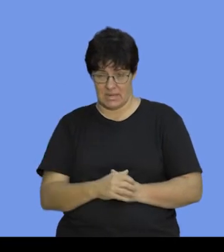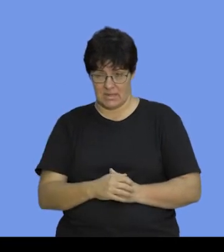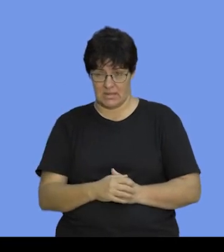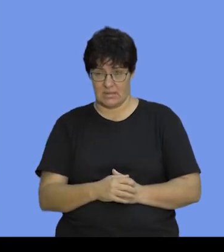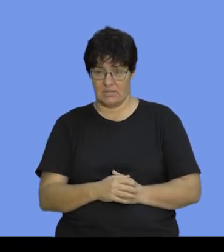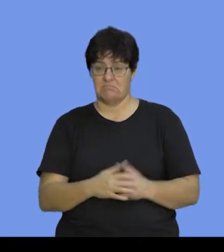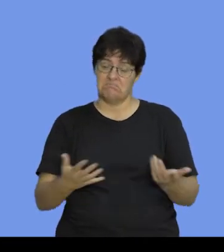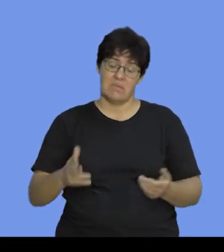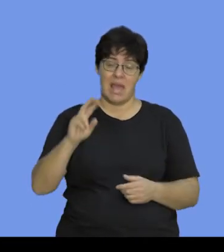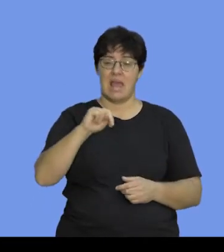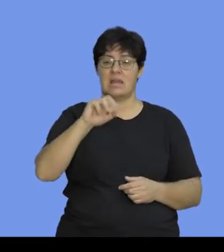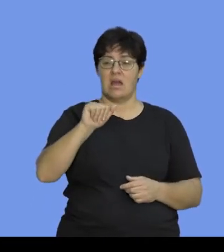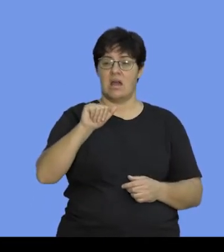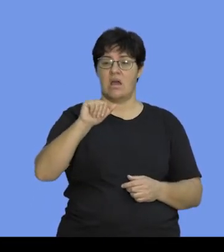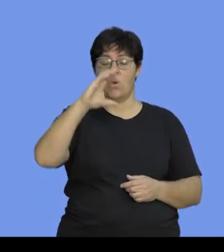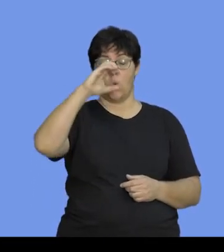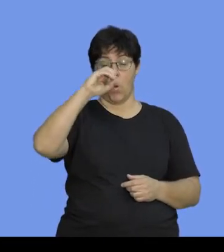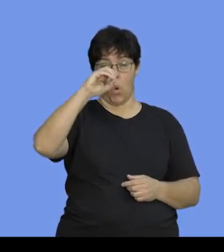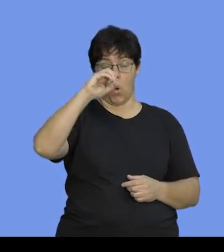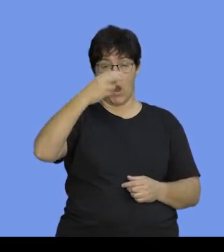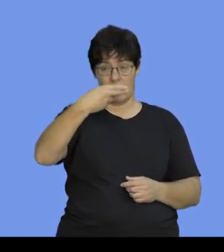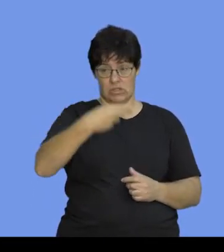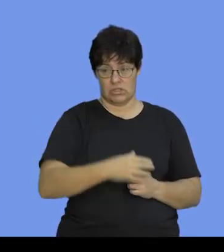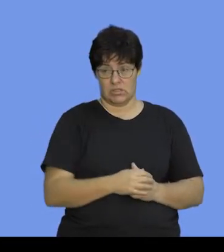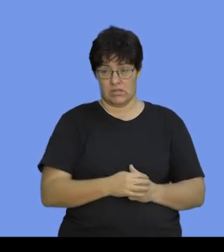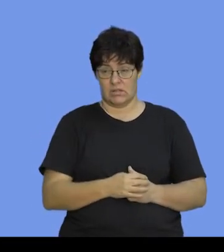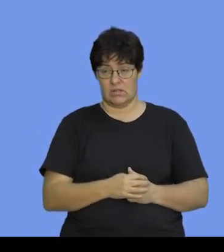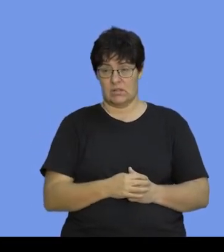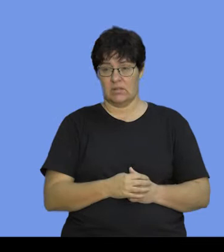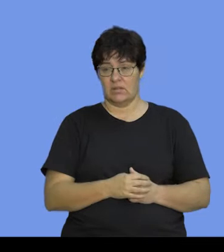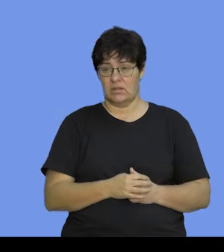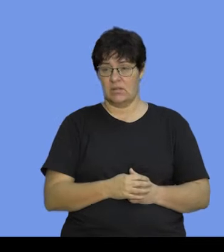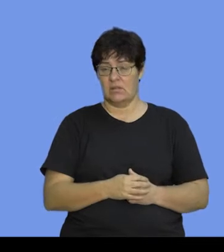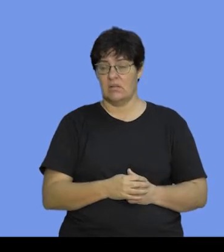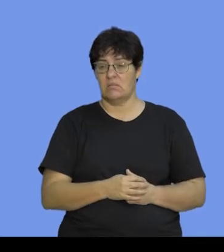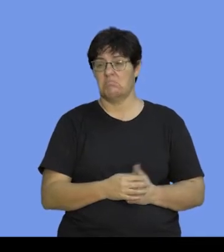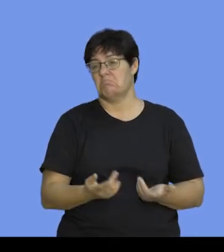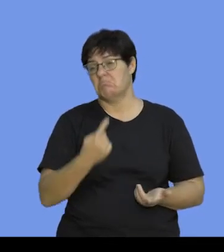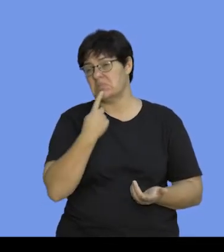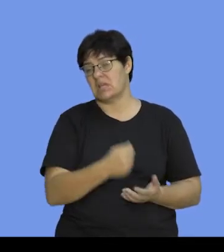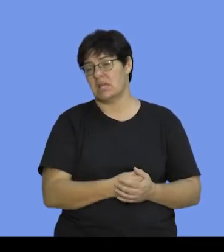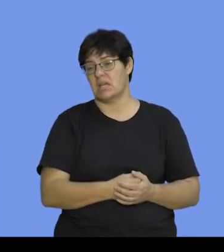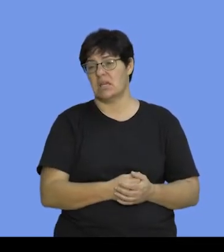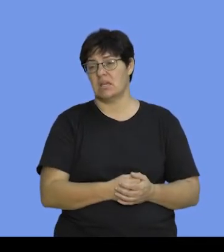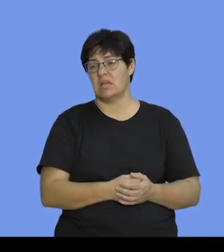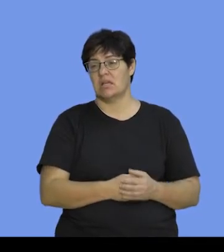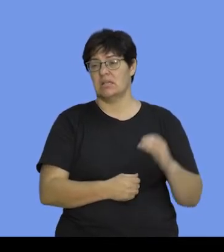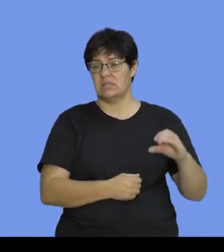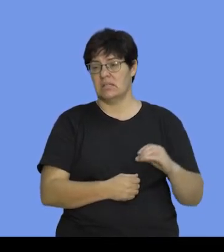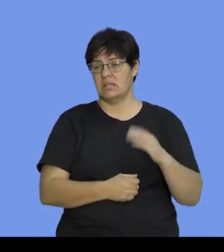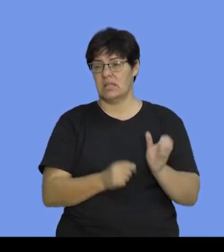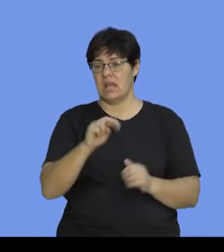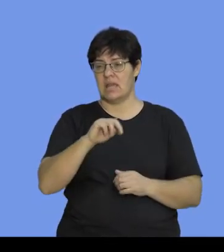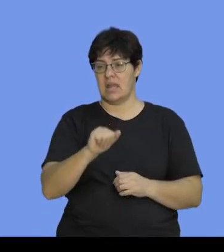say sodium hydroxide. If the concentration of sodium hydroxide, for argument's sake, is equals to